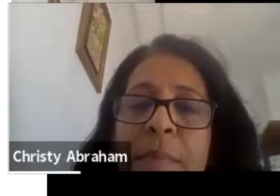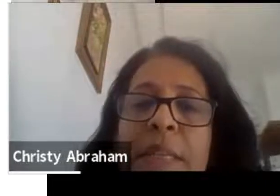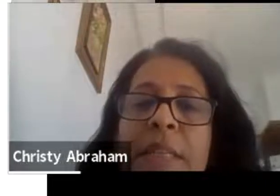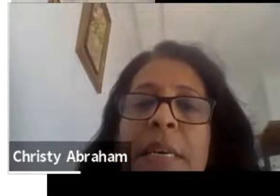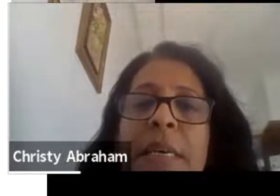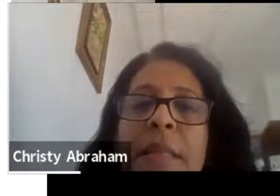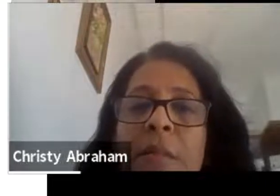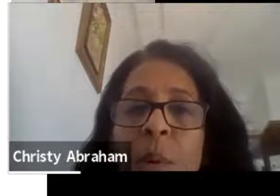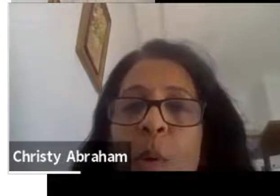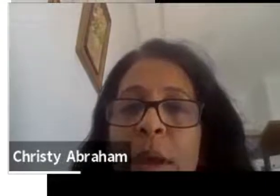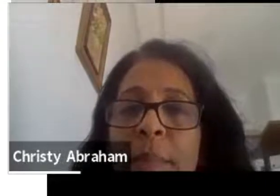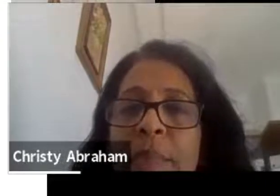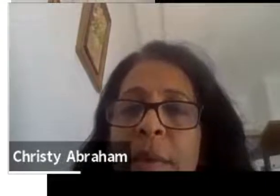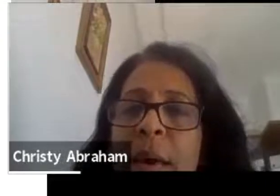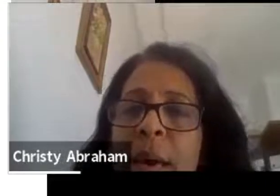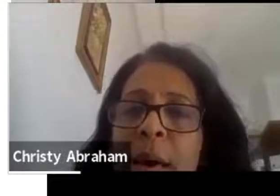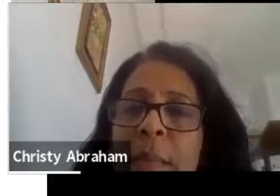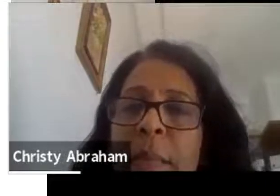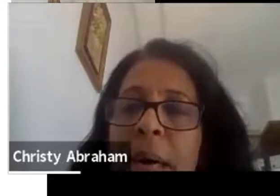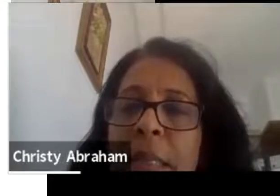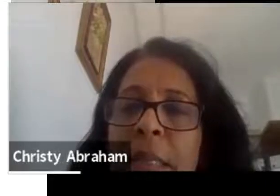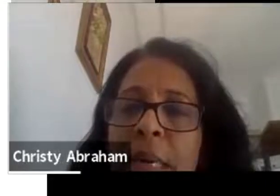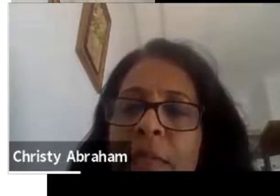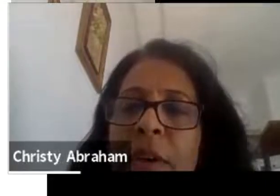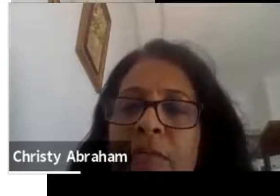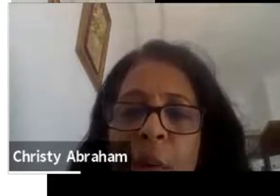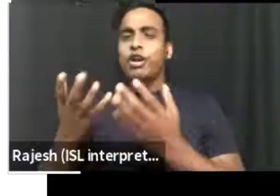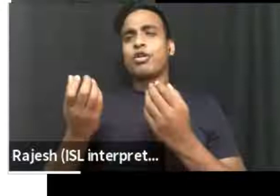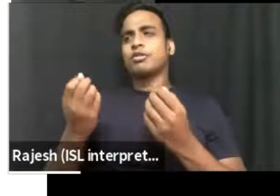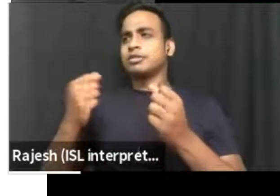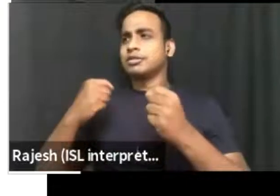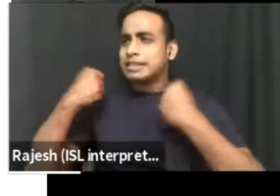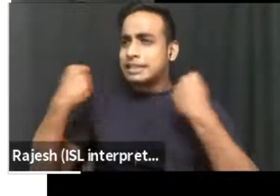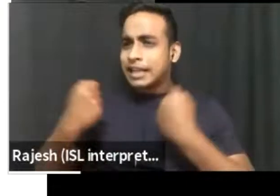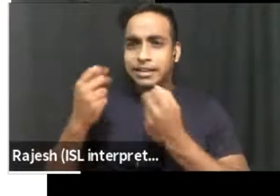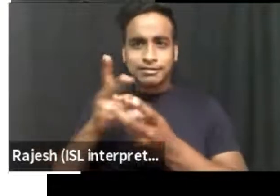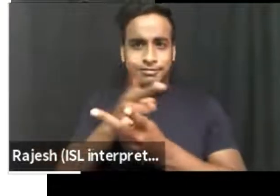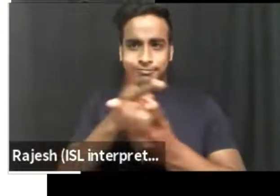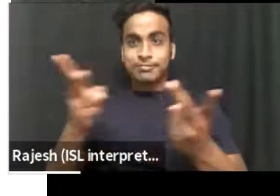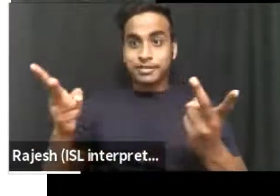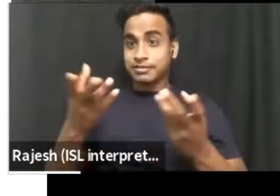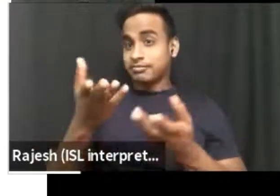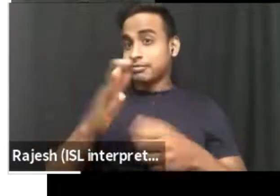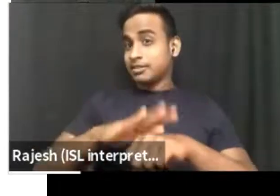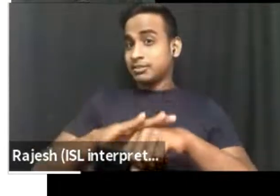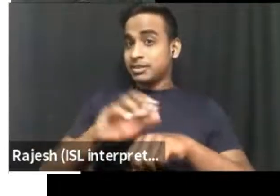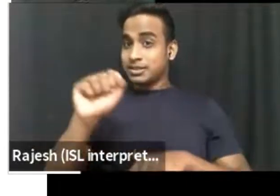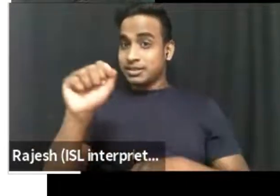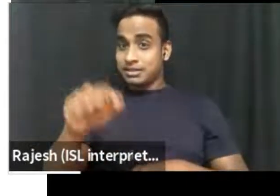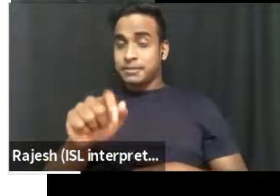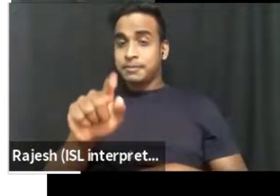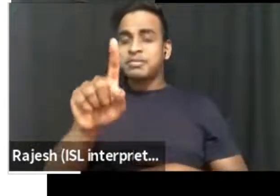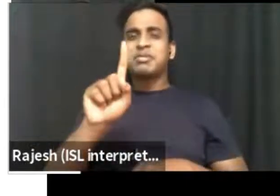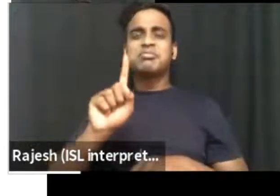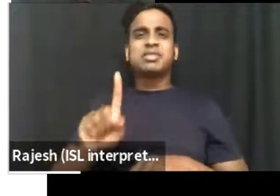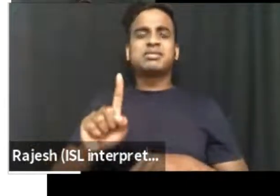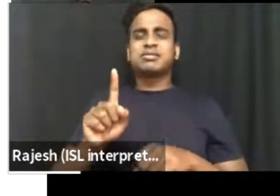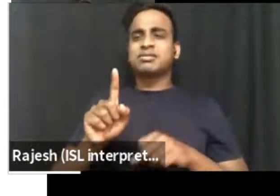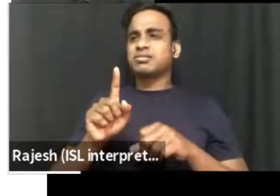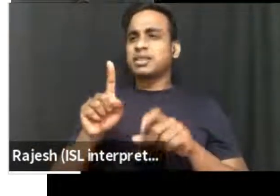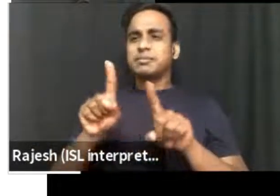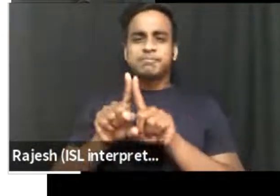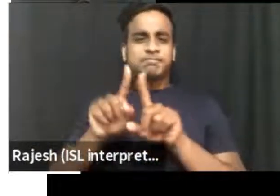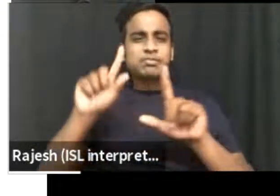or implementing programs. But we found that it was really hard to get evidence